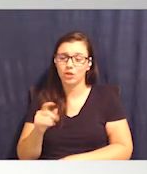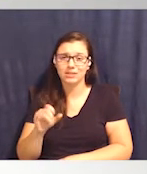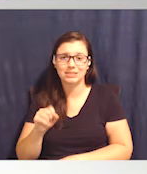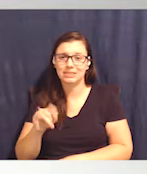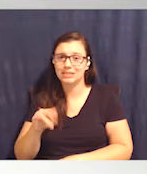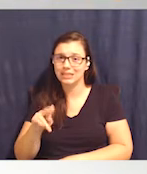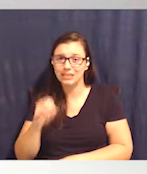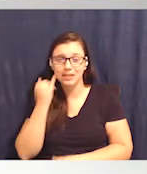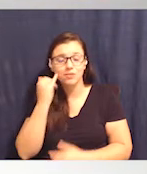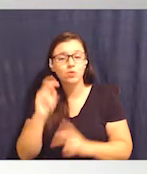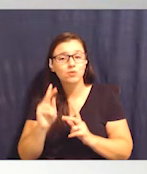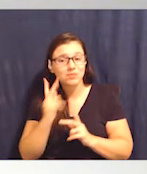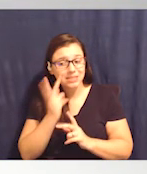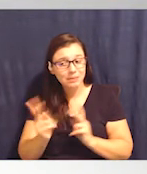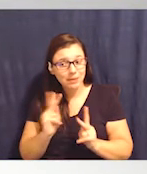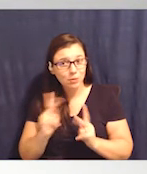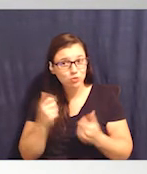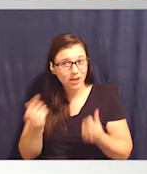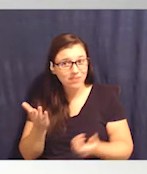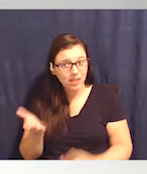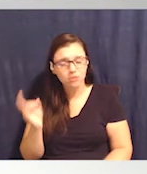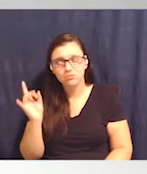boy. Anyway.